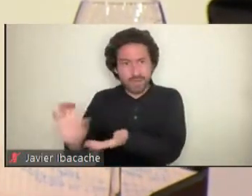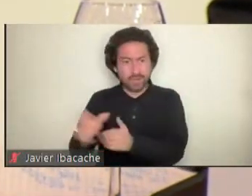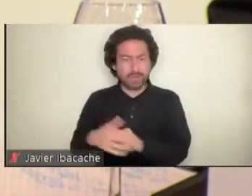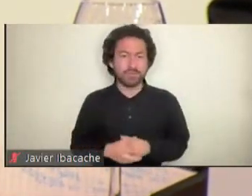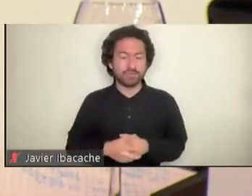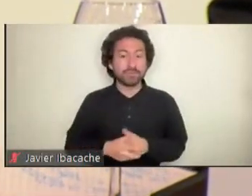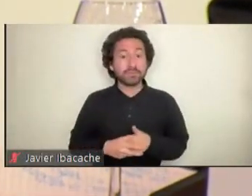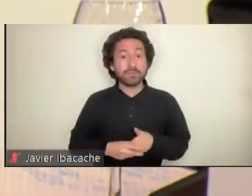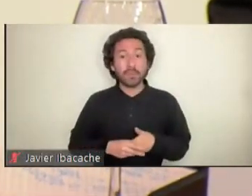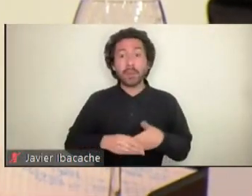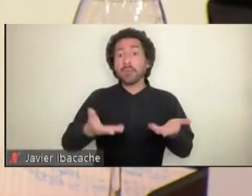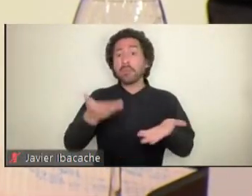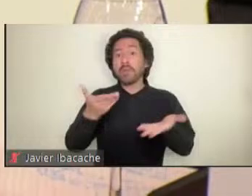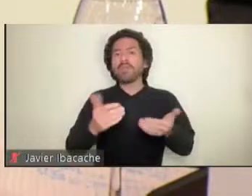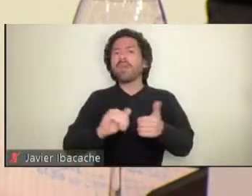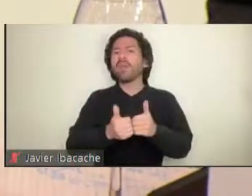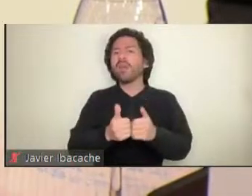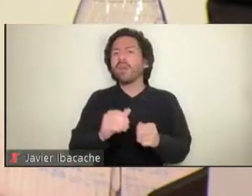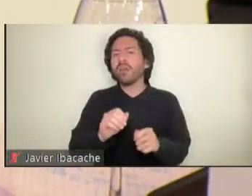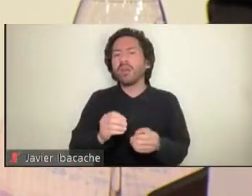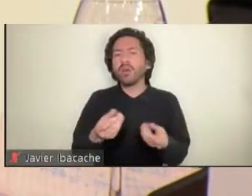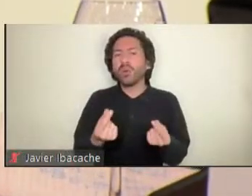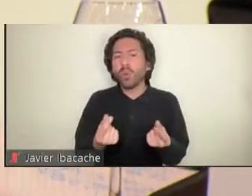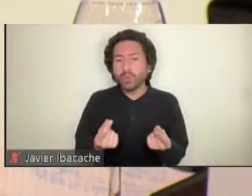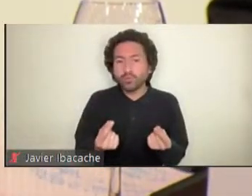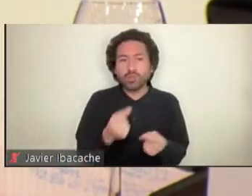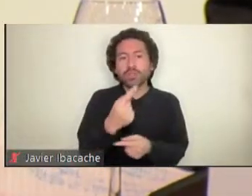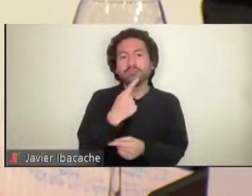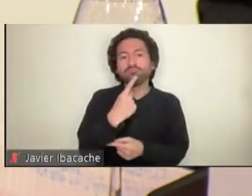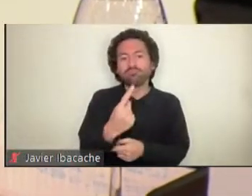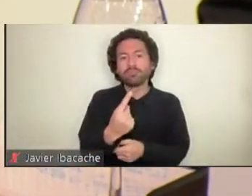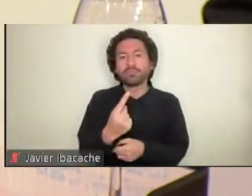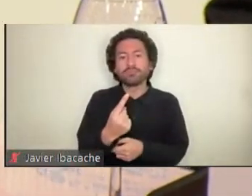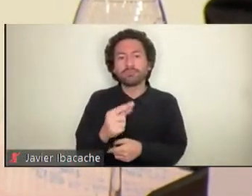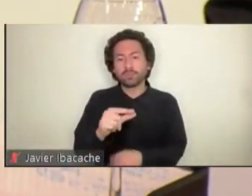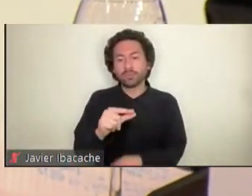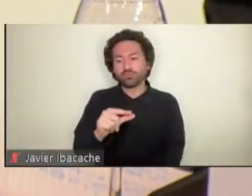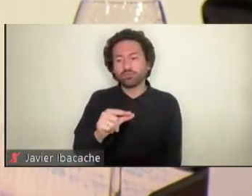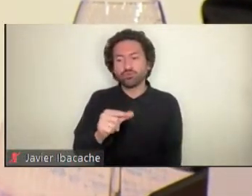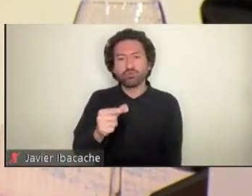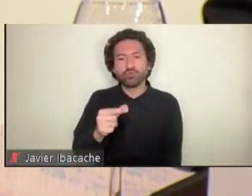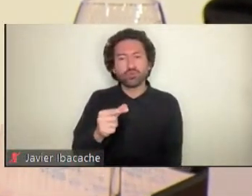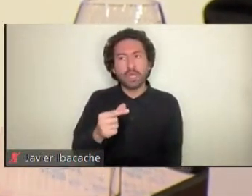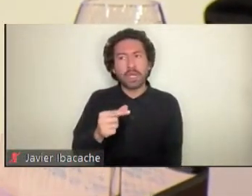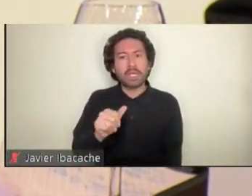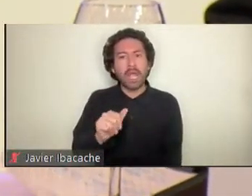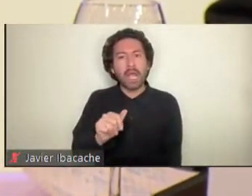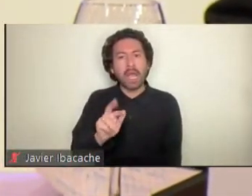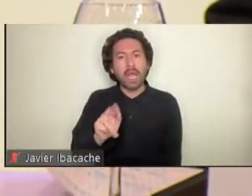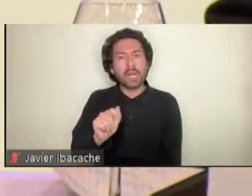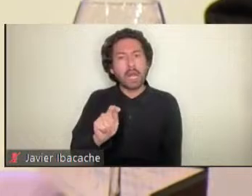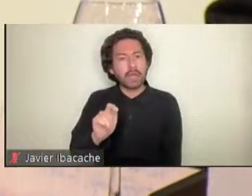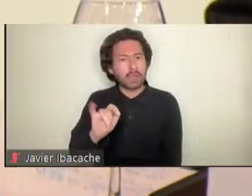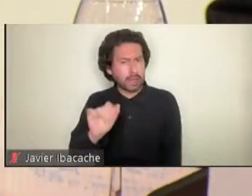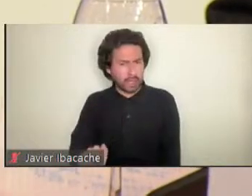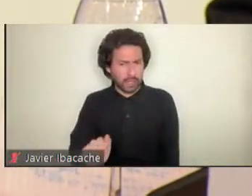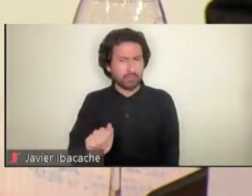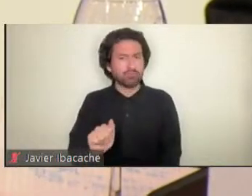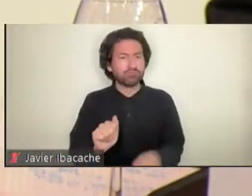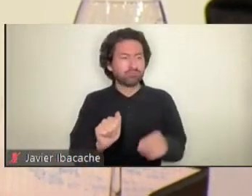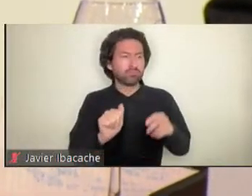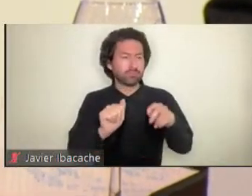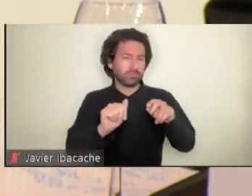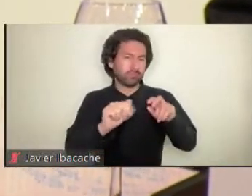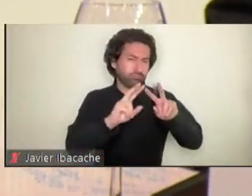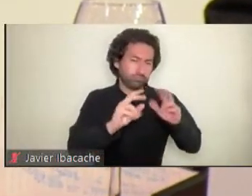banking loans. A possibility to attack this are the so-called technological or innovation guarantees,